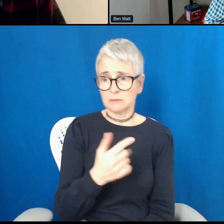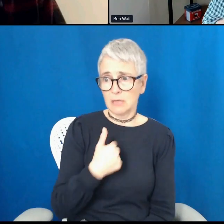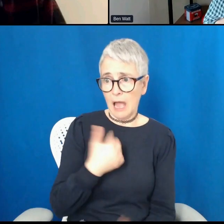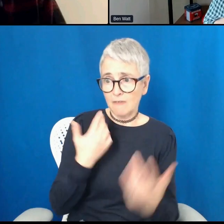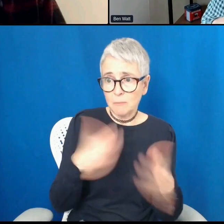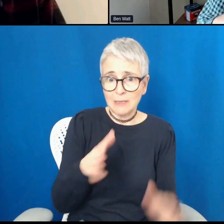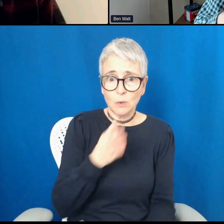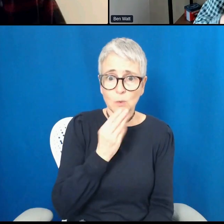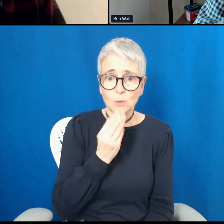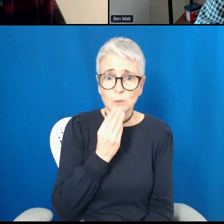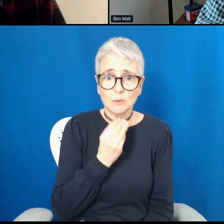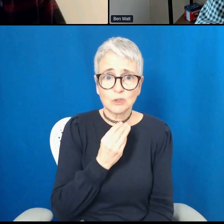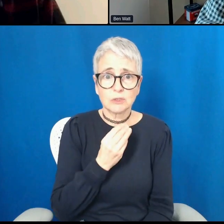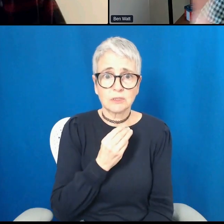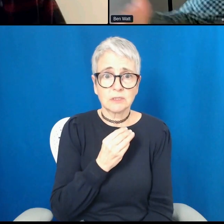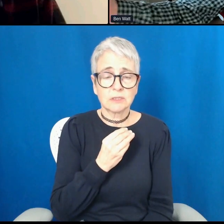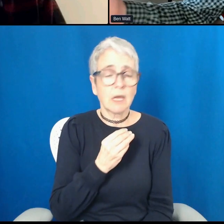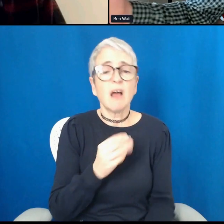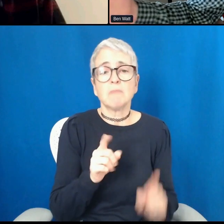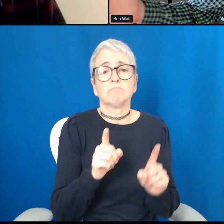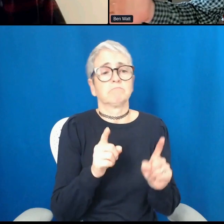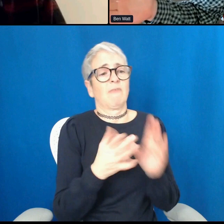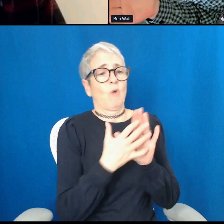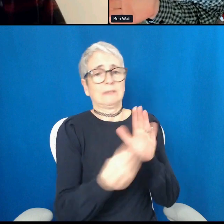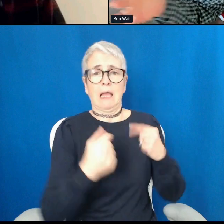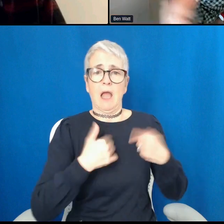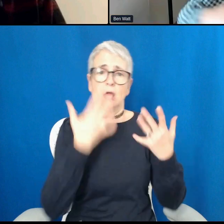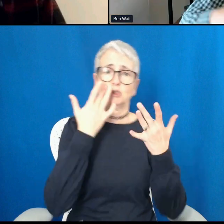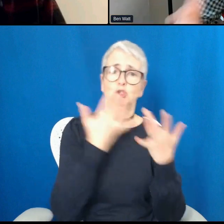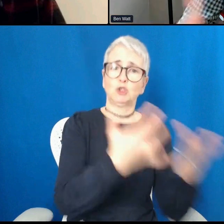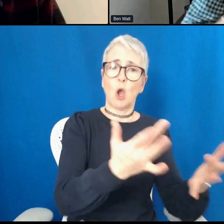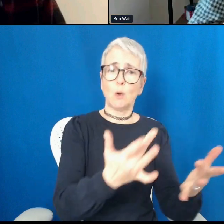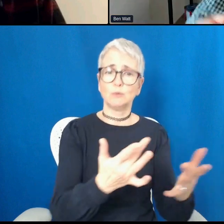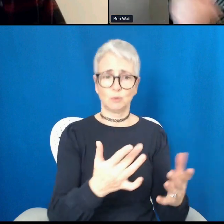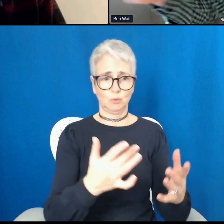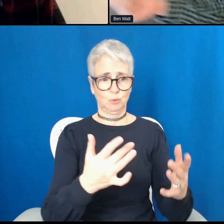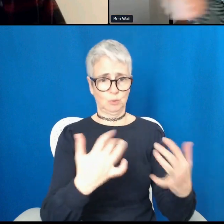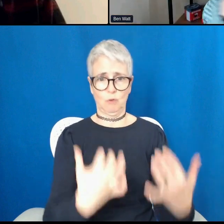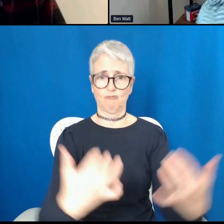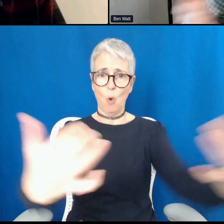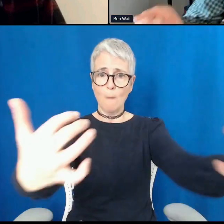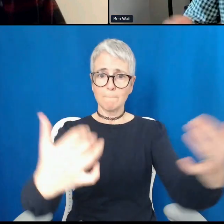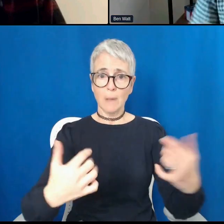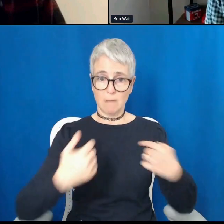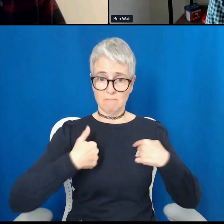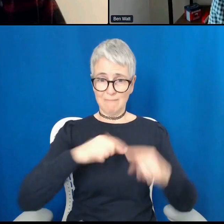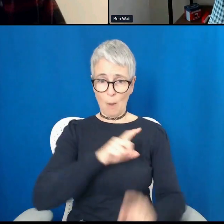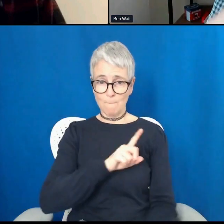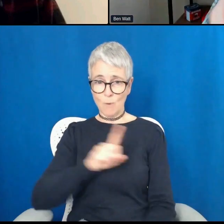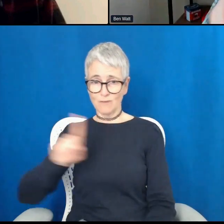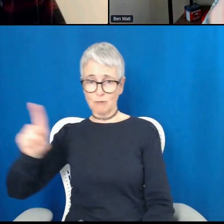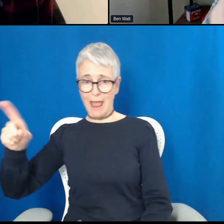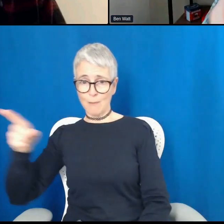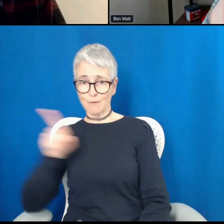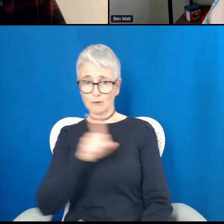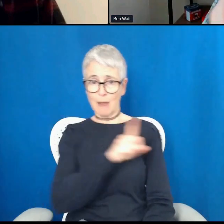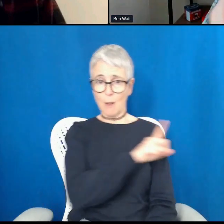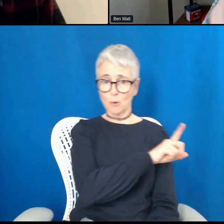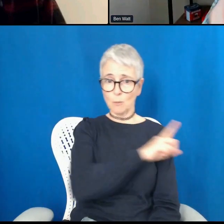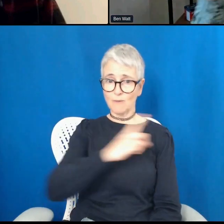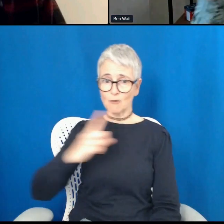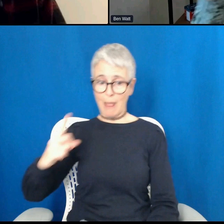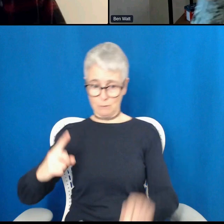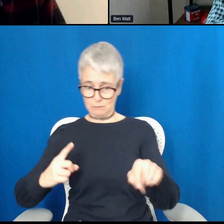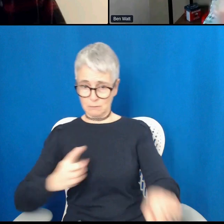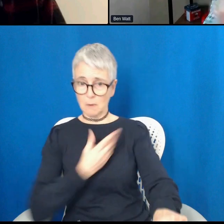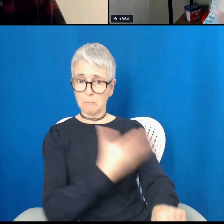where I'm wanting to demo something to a room full of people. And maybe I'm moving around and people are asking questions, and all the time it's picking